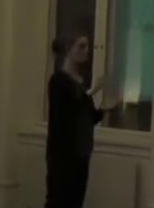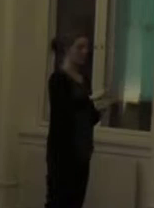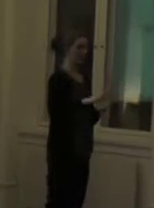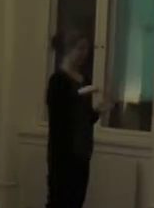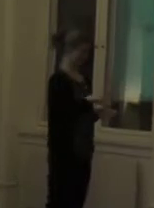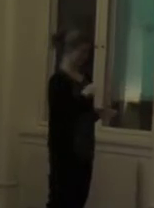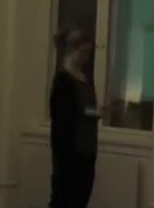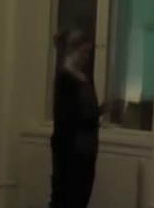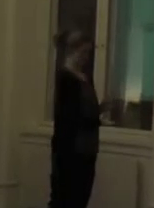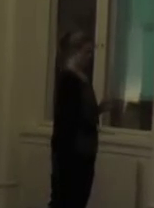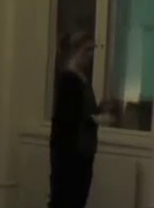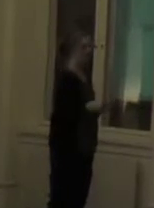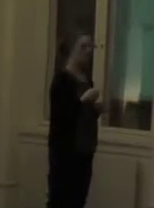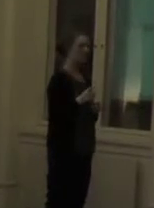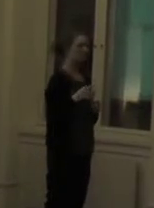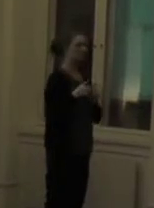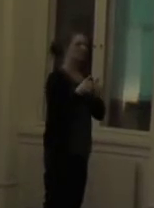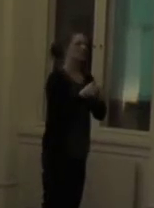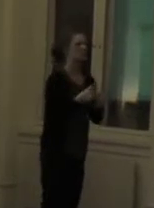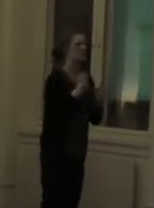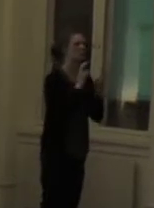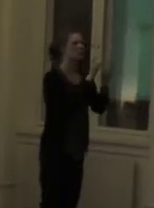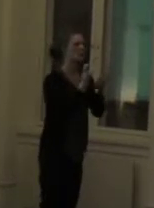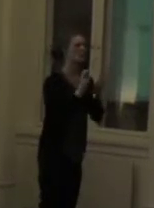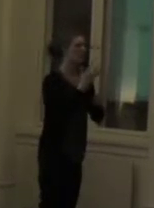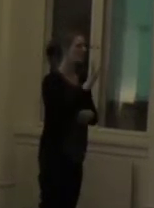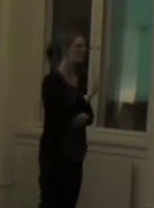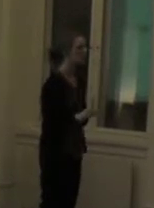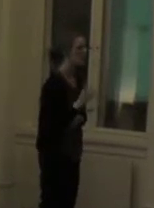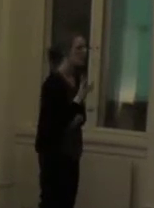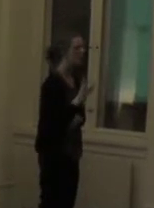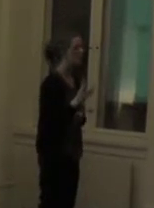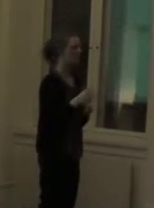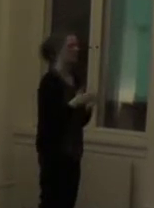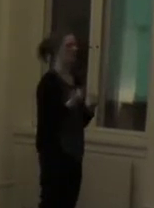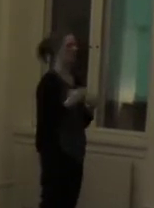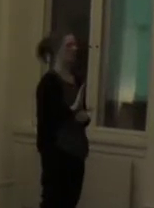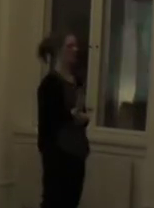just chasing and maybe not even getting.